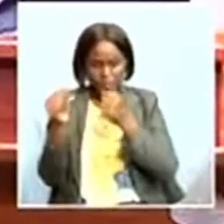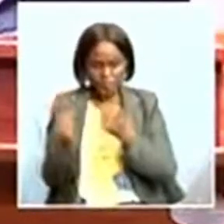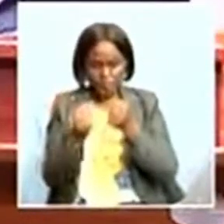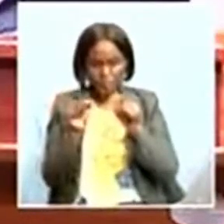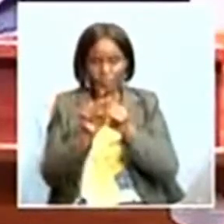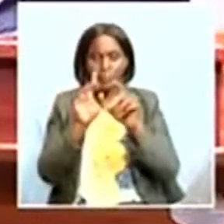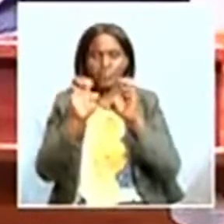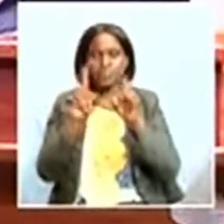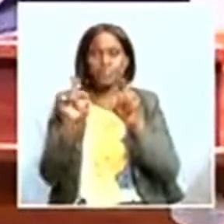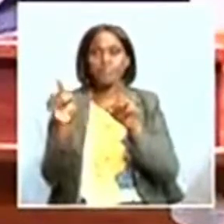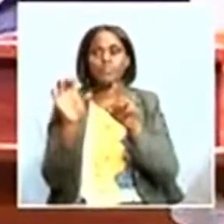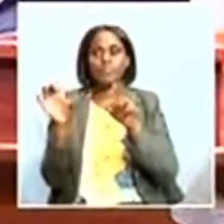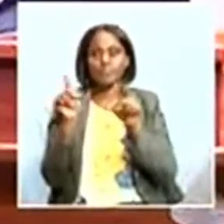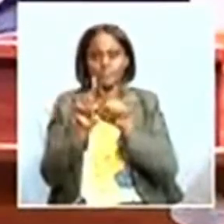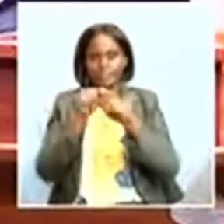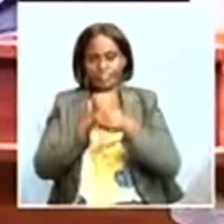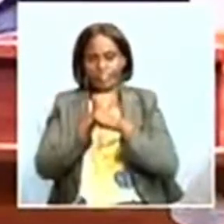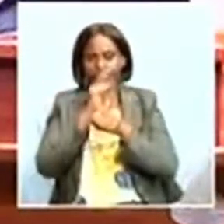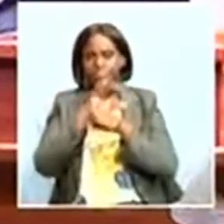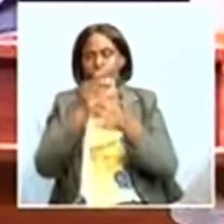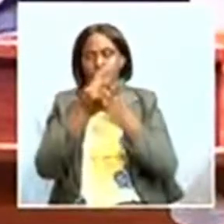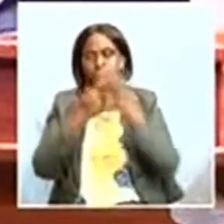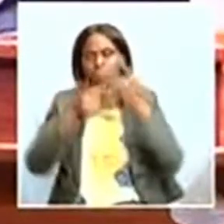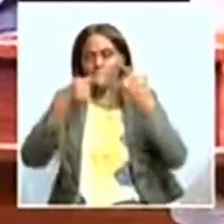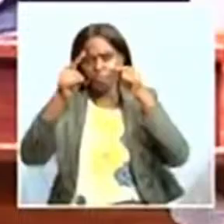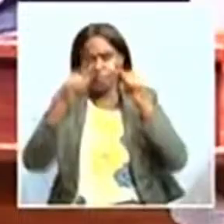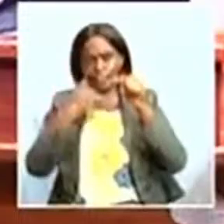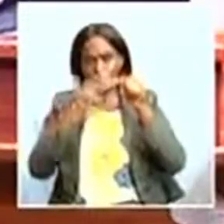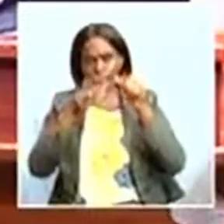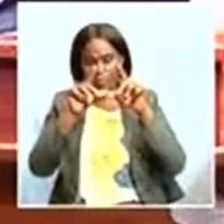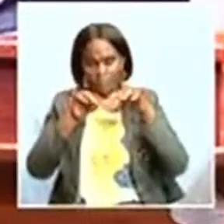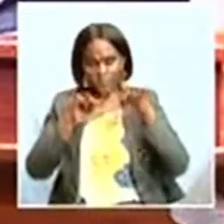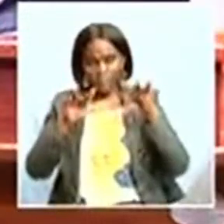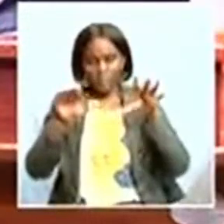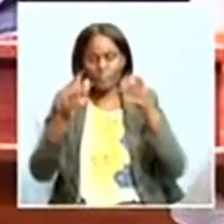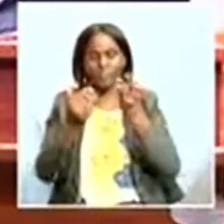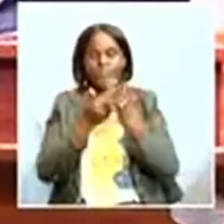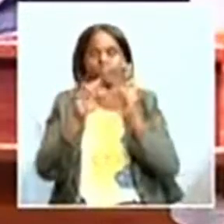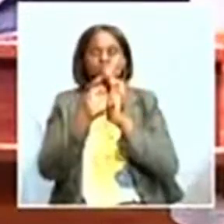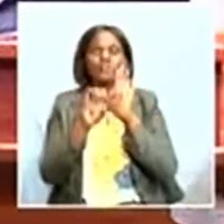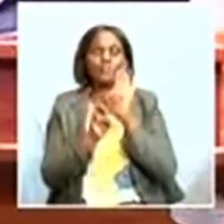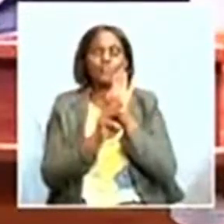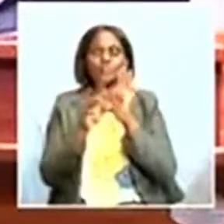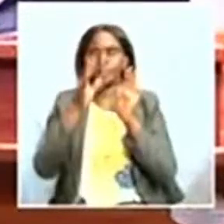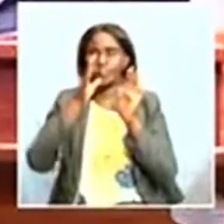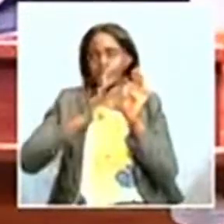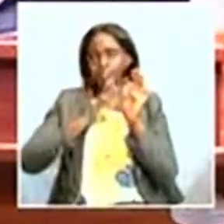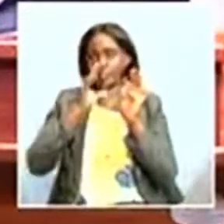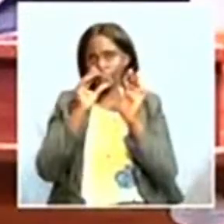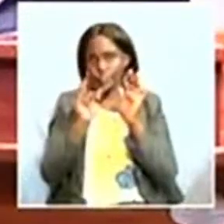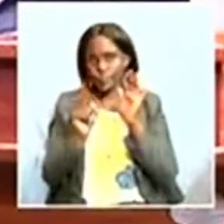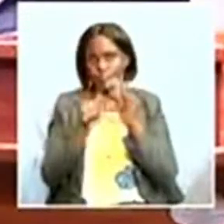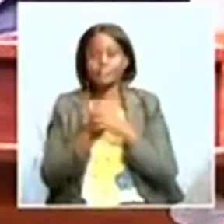the education sector and ensuring successful rollout of the new curriculum. Madam Speaker,